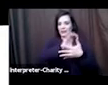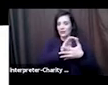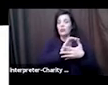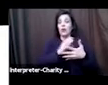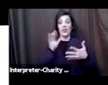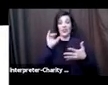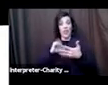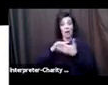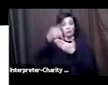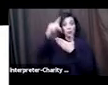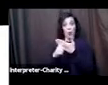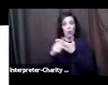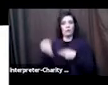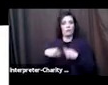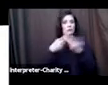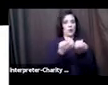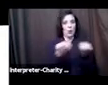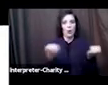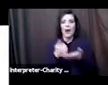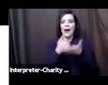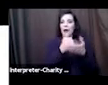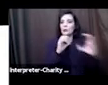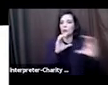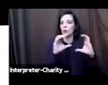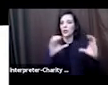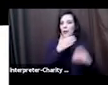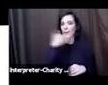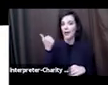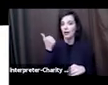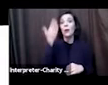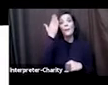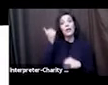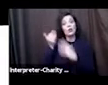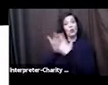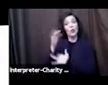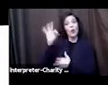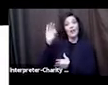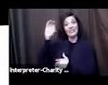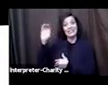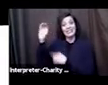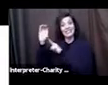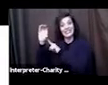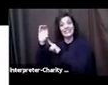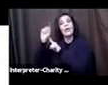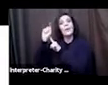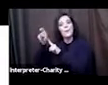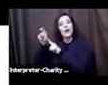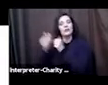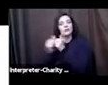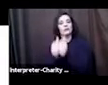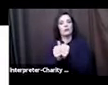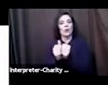equipment to help you communicate better. Because it's through the FCC, it has to be around distance